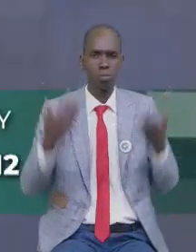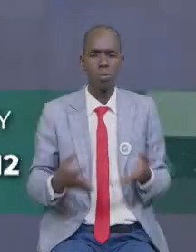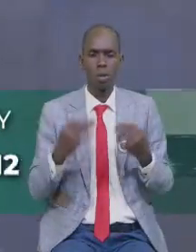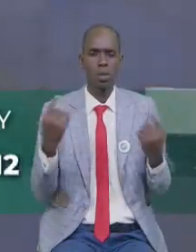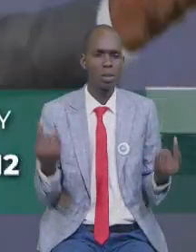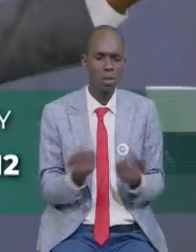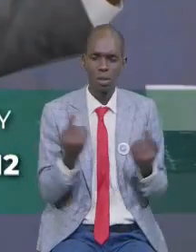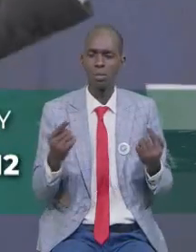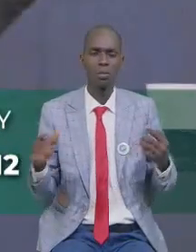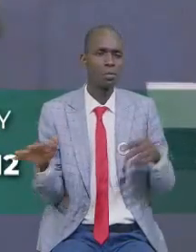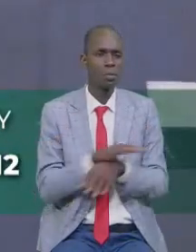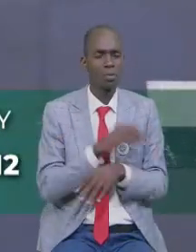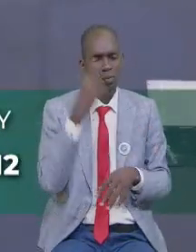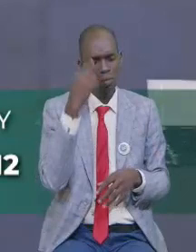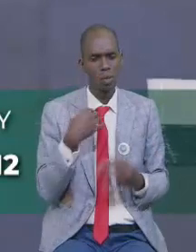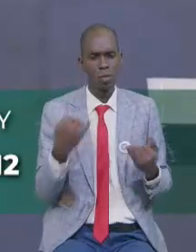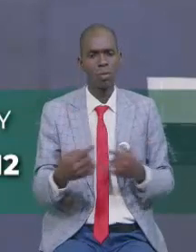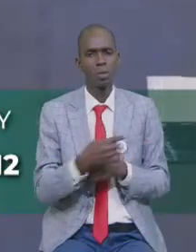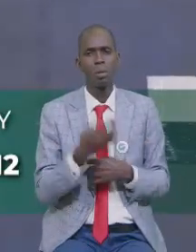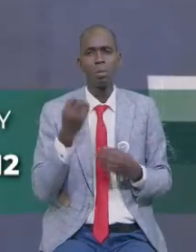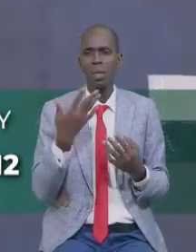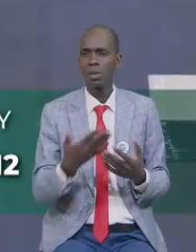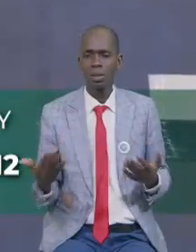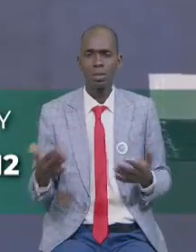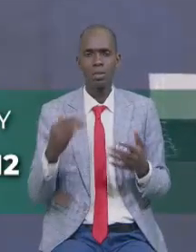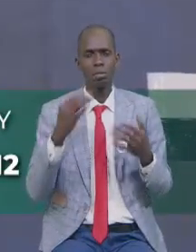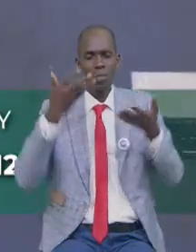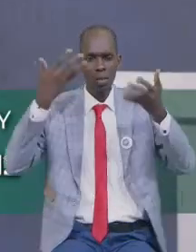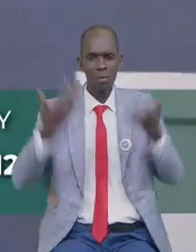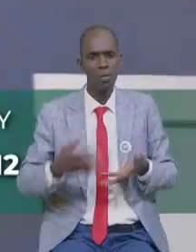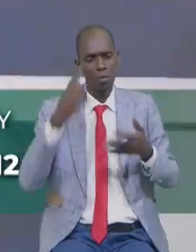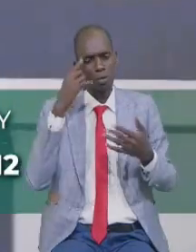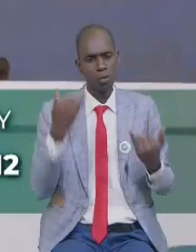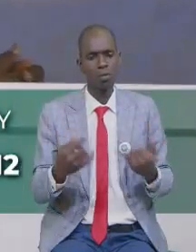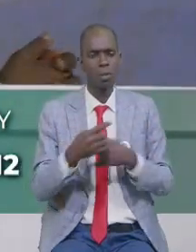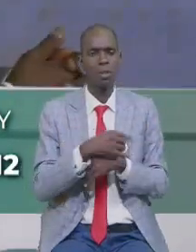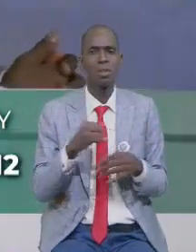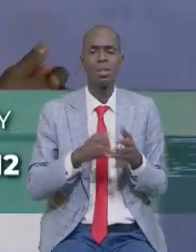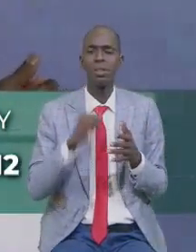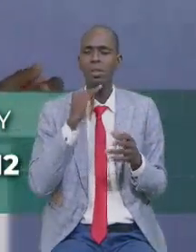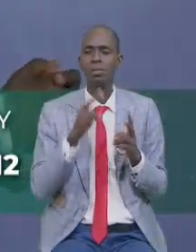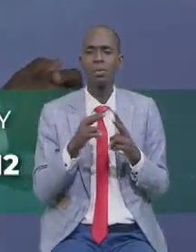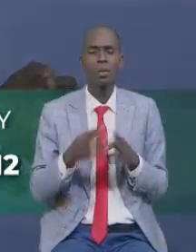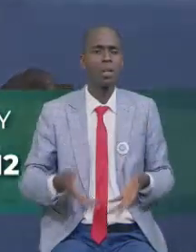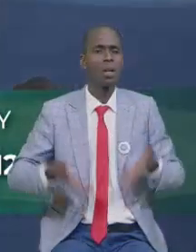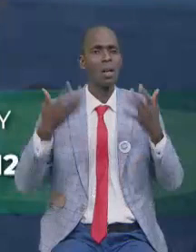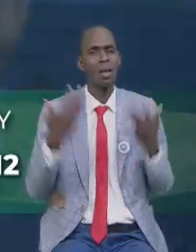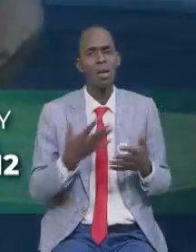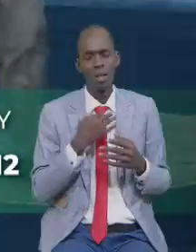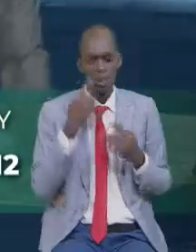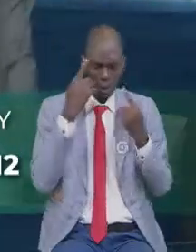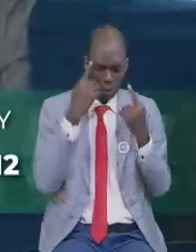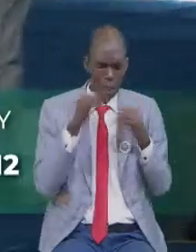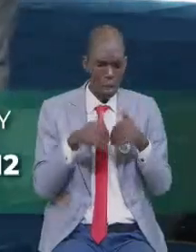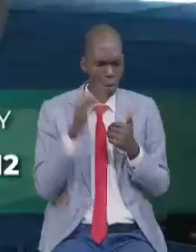today. A lot of things packed for this day. It's so heavy. Even thinking about what I'm going to do